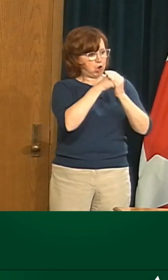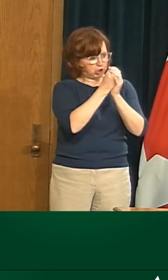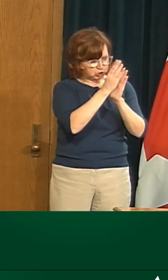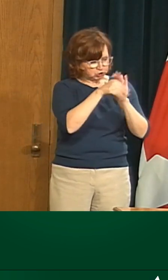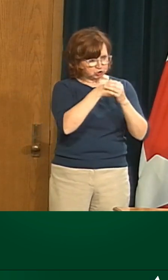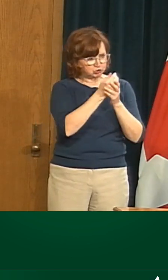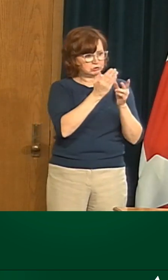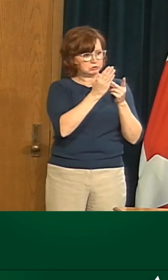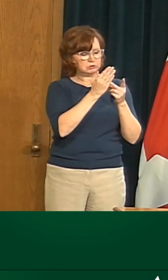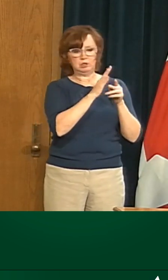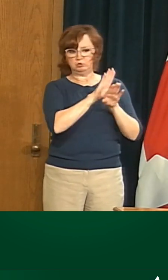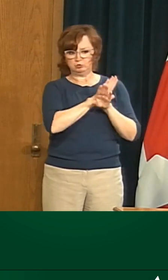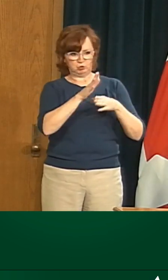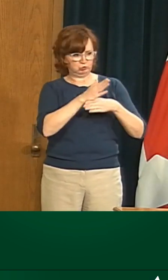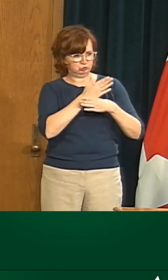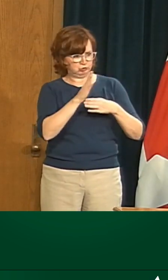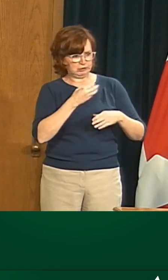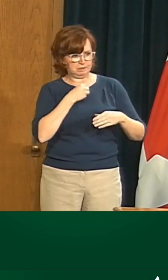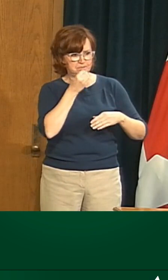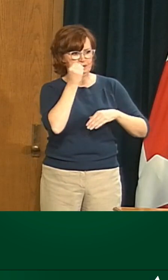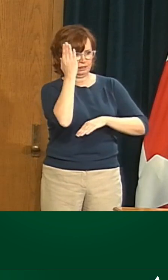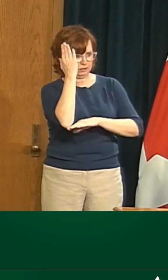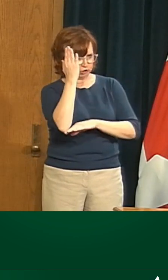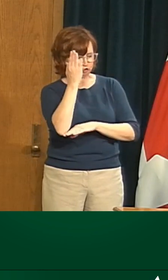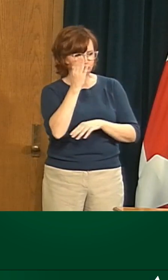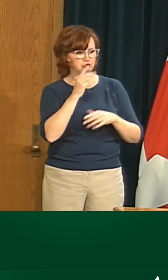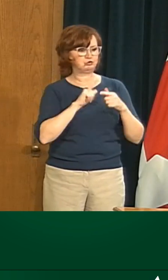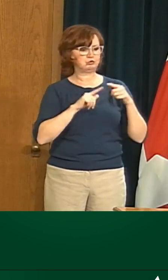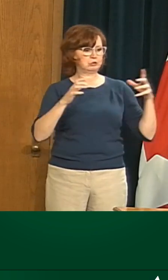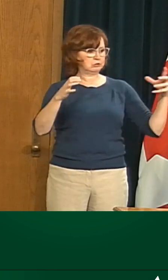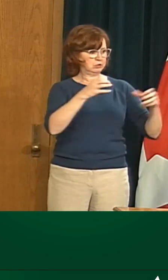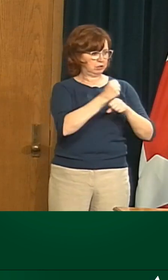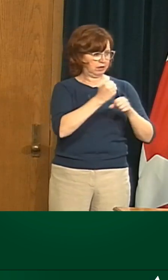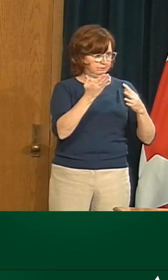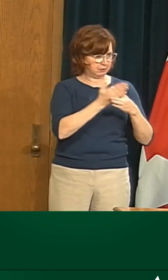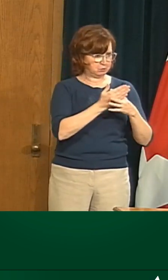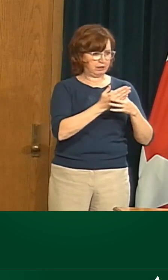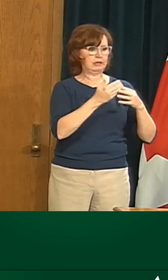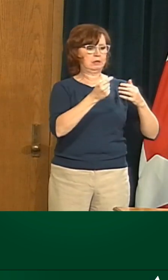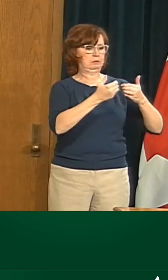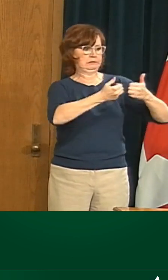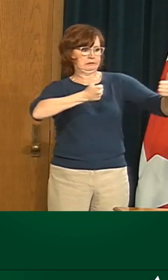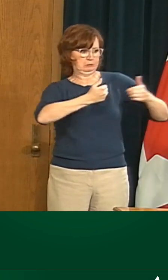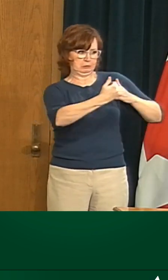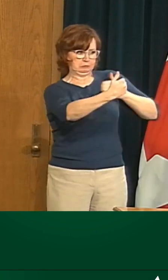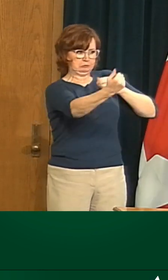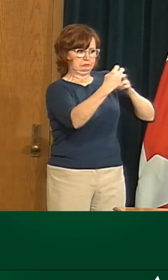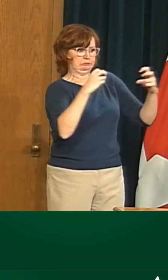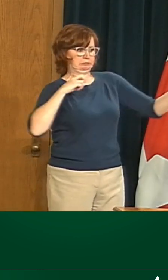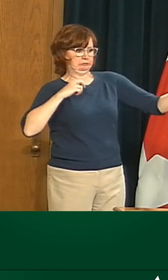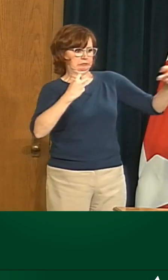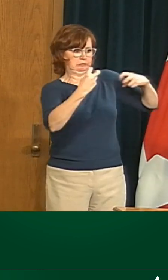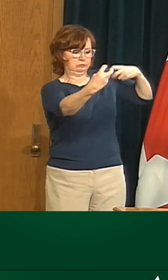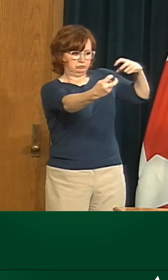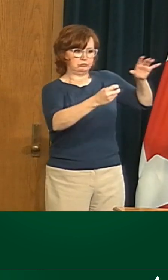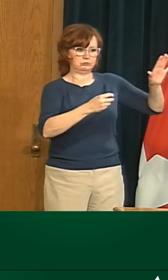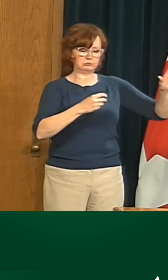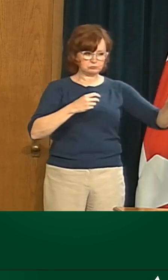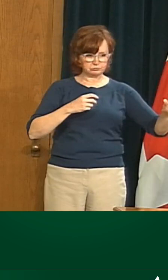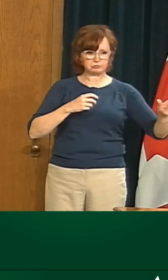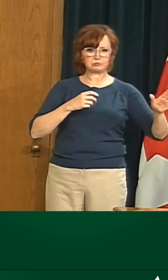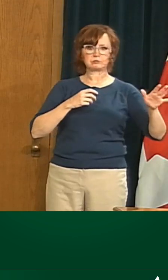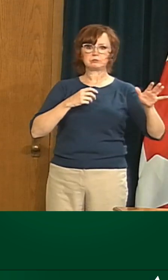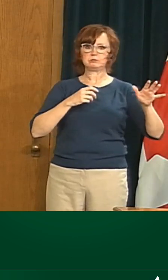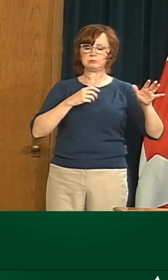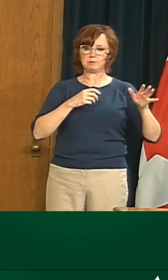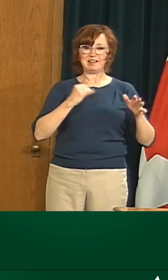to share food, even if there is a case, you may get some limited secondary transmission, but that is controlled